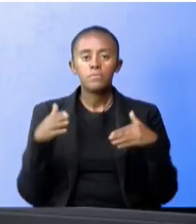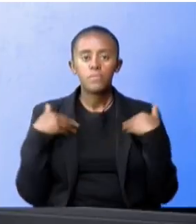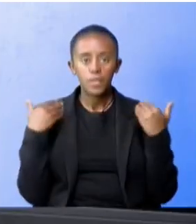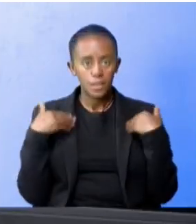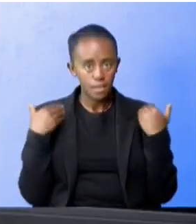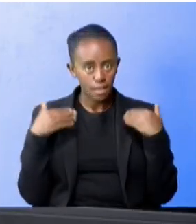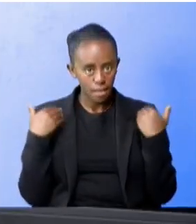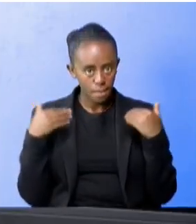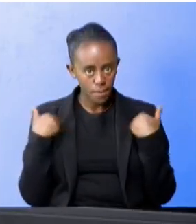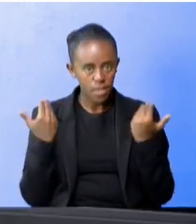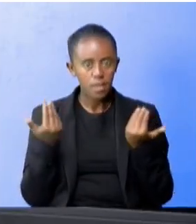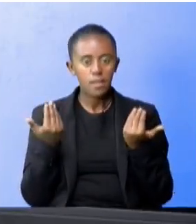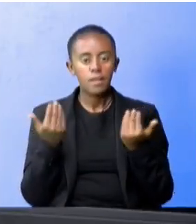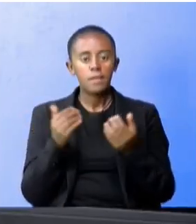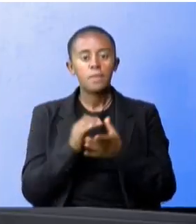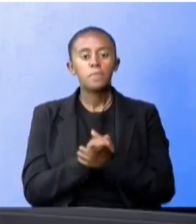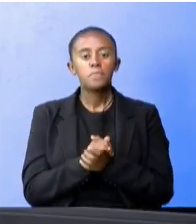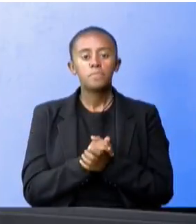happy.